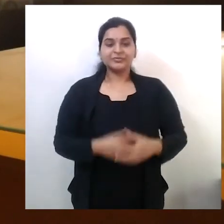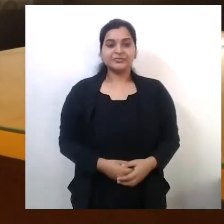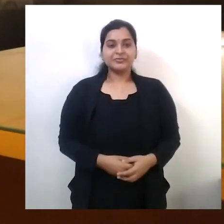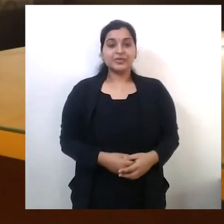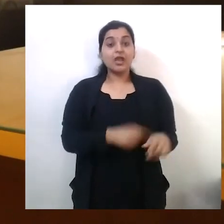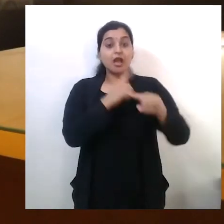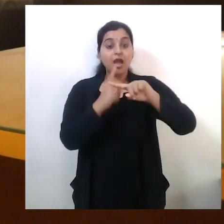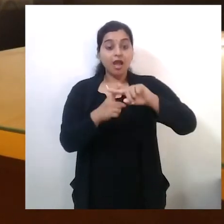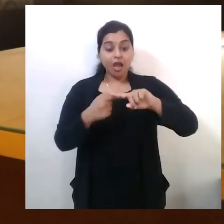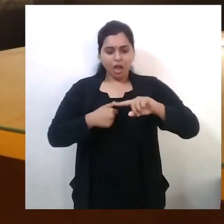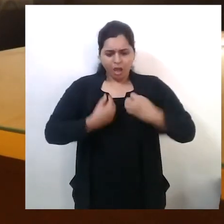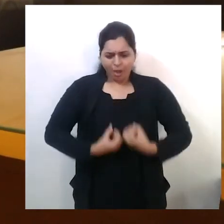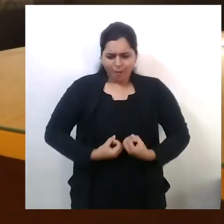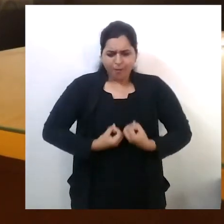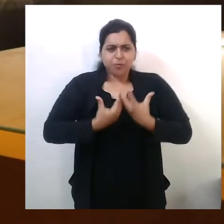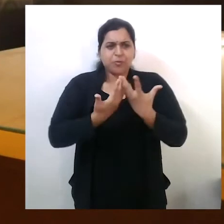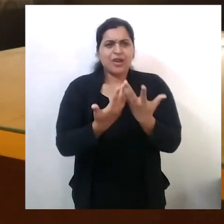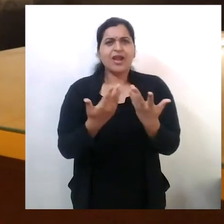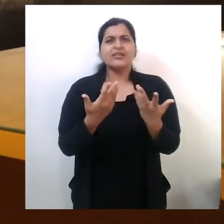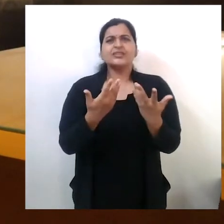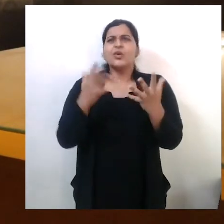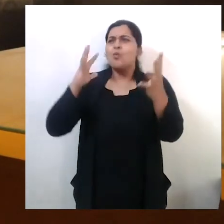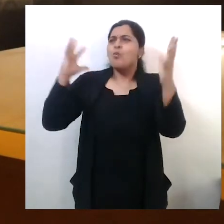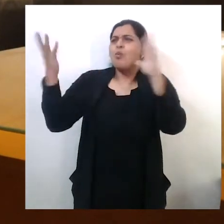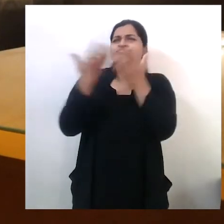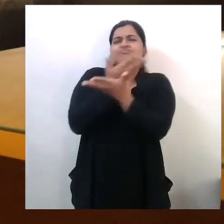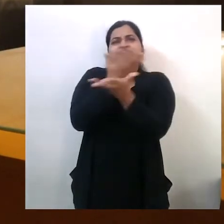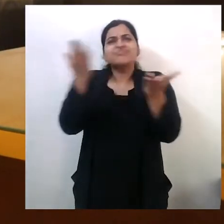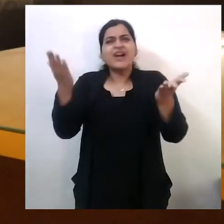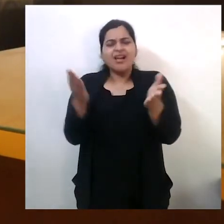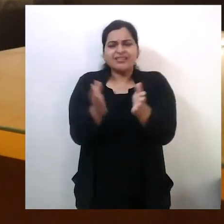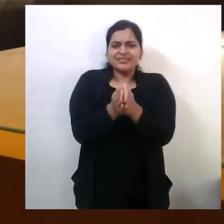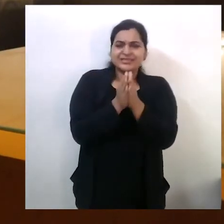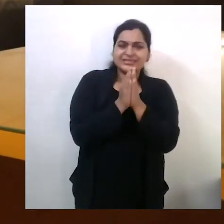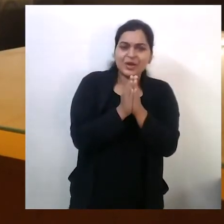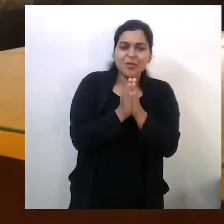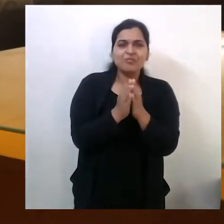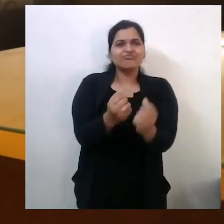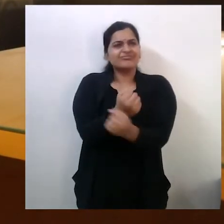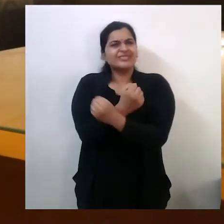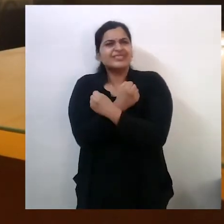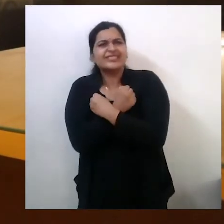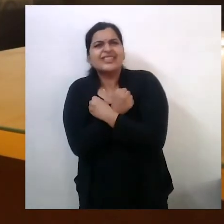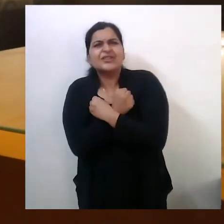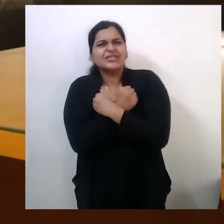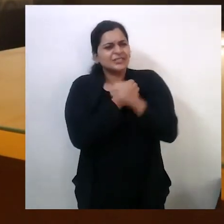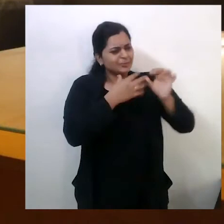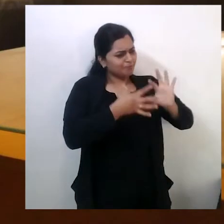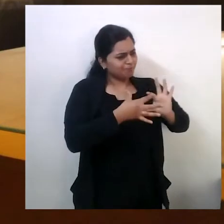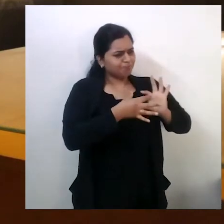an expression of all that is beyond definition,